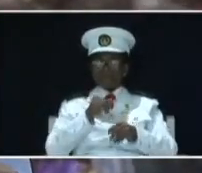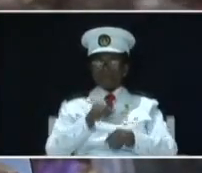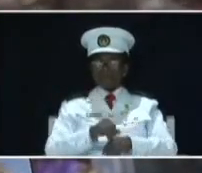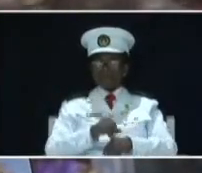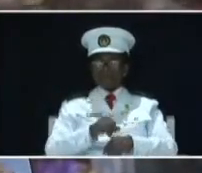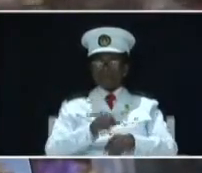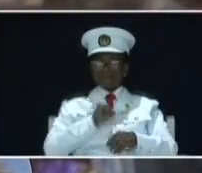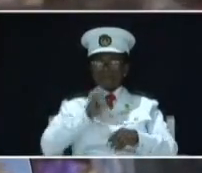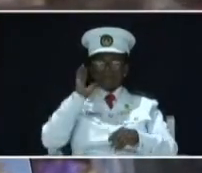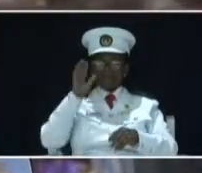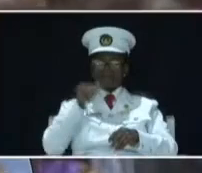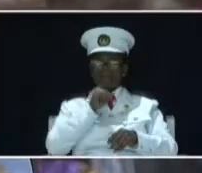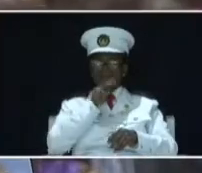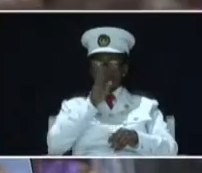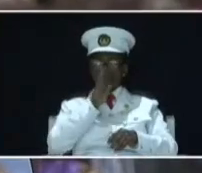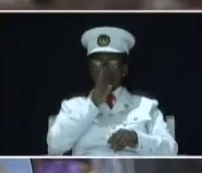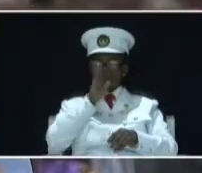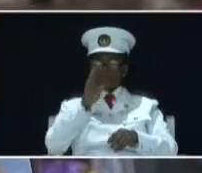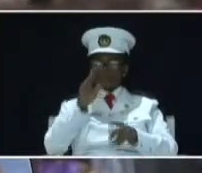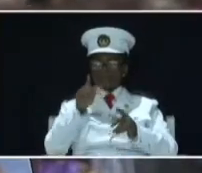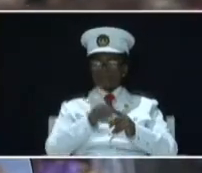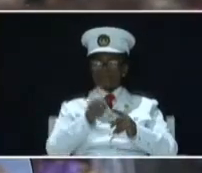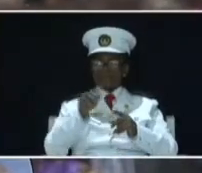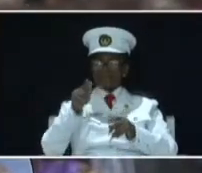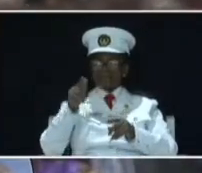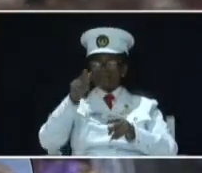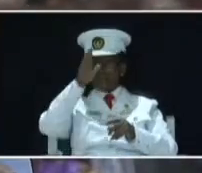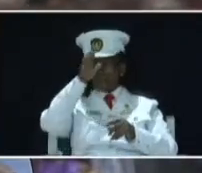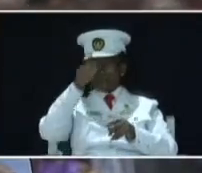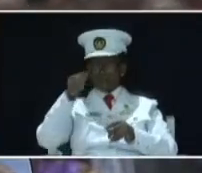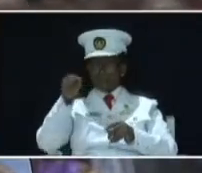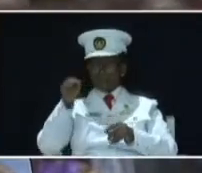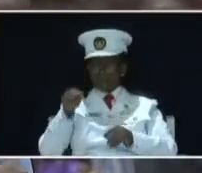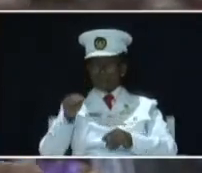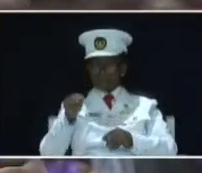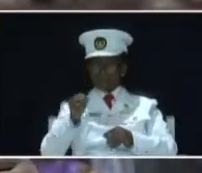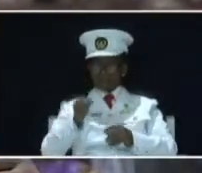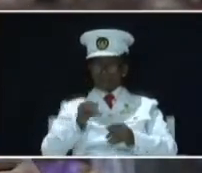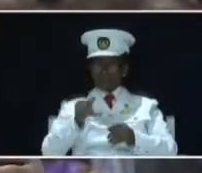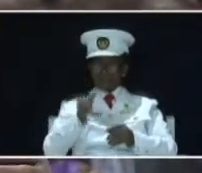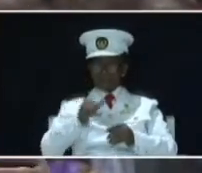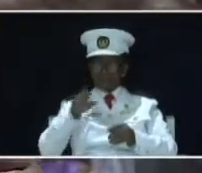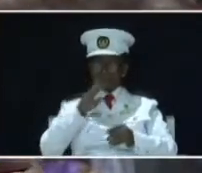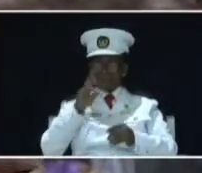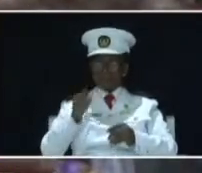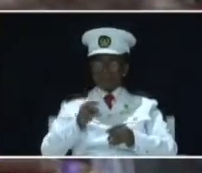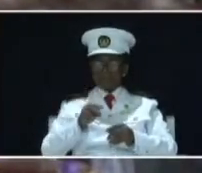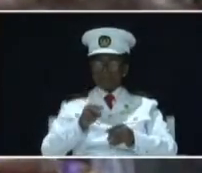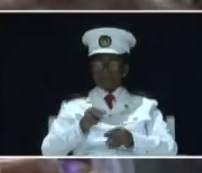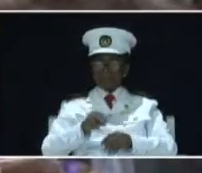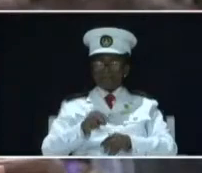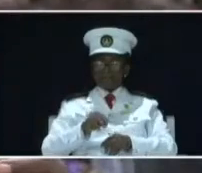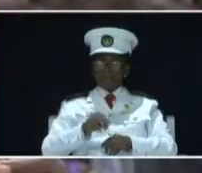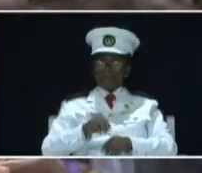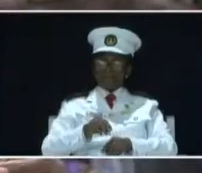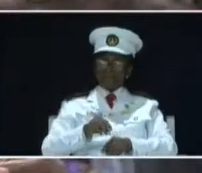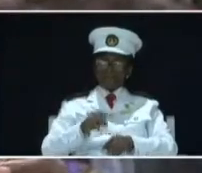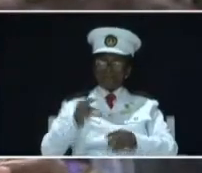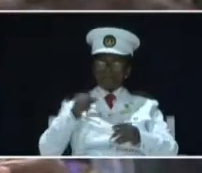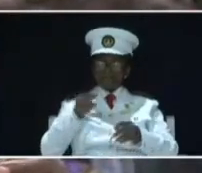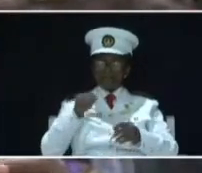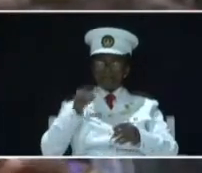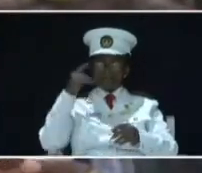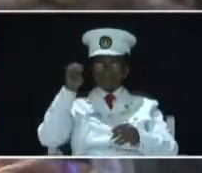He said, Daddy Gio is the one who say, hey, if you kill all your enemies, who is going to watch you while you are eating at the table